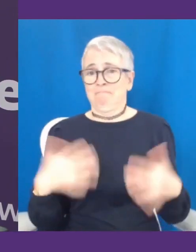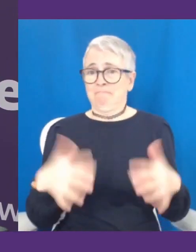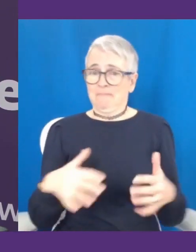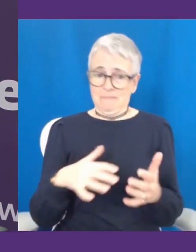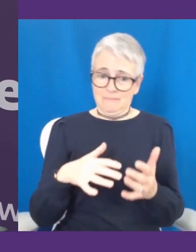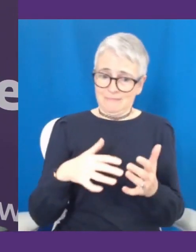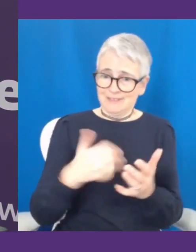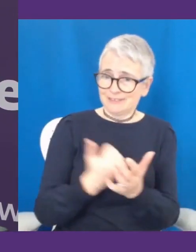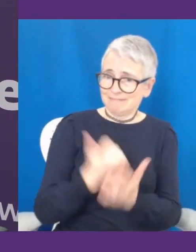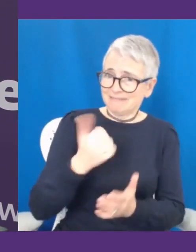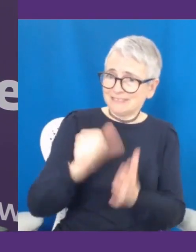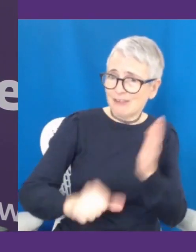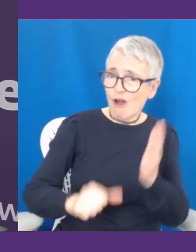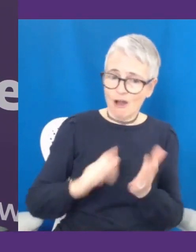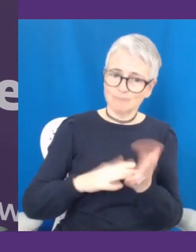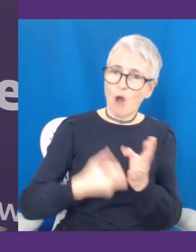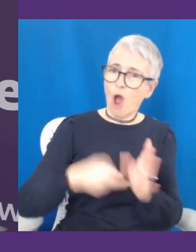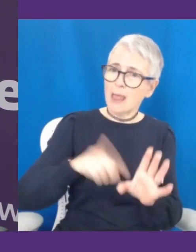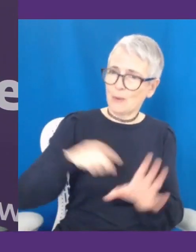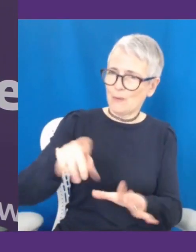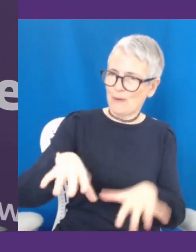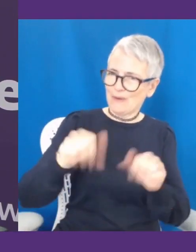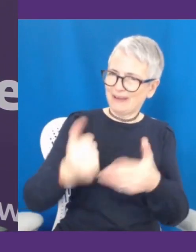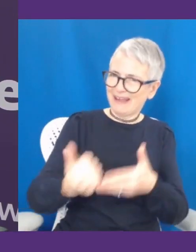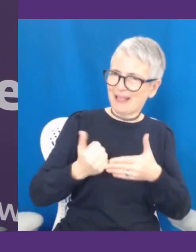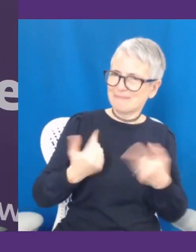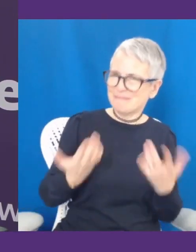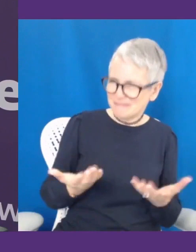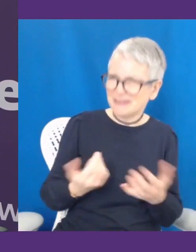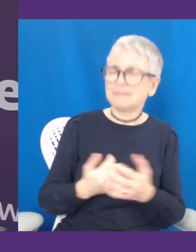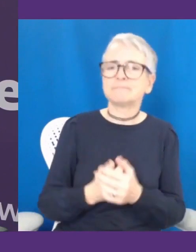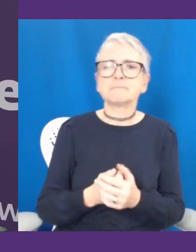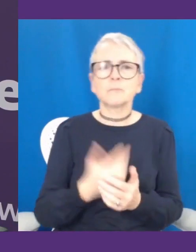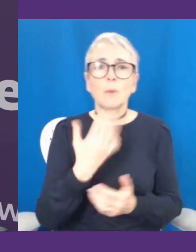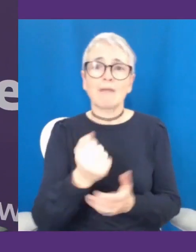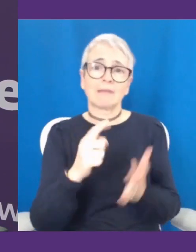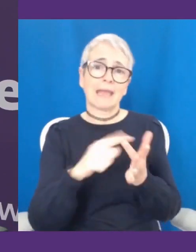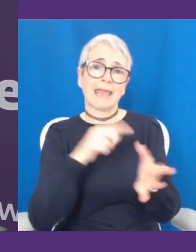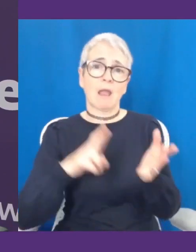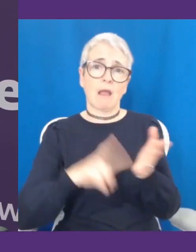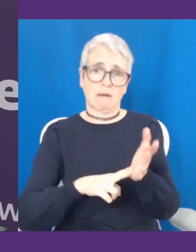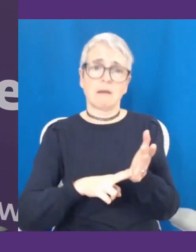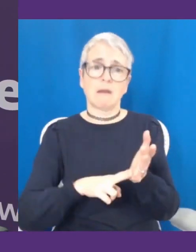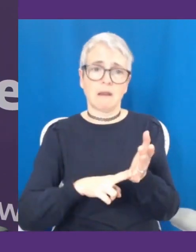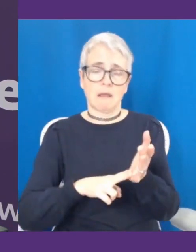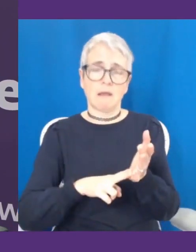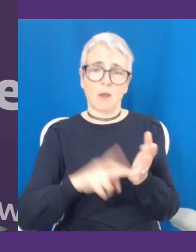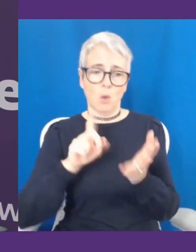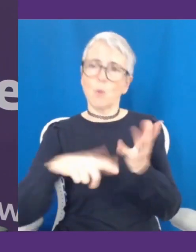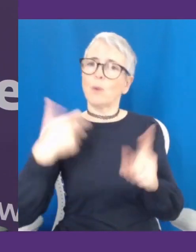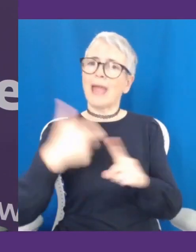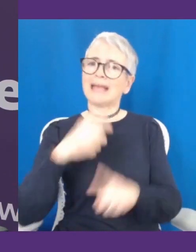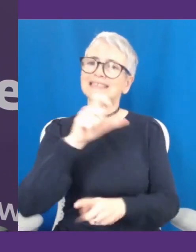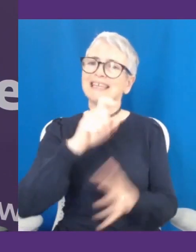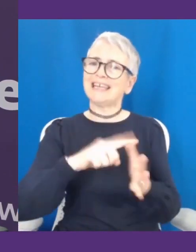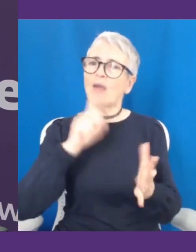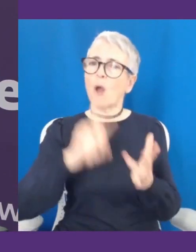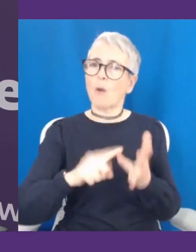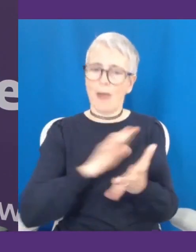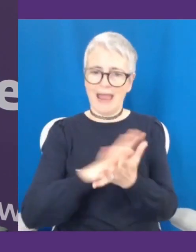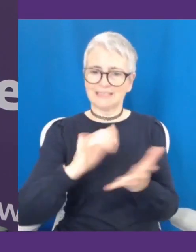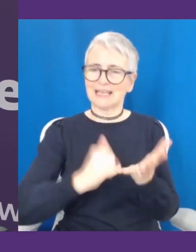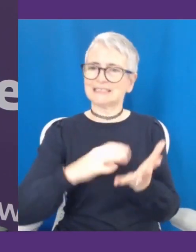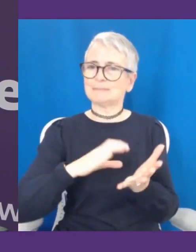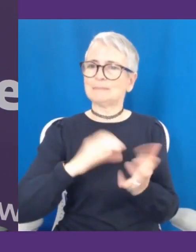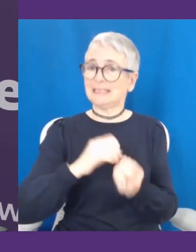happen, so it's fantastic. We've got Ian Stuart, who's the CEO, UK CEO for HSBC Bank, and Alex Mahon, who's the